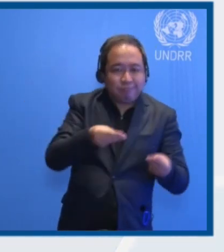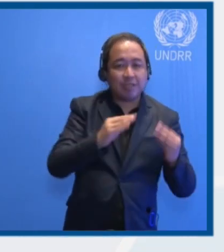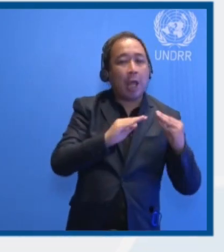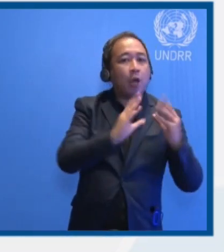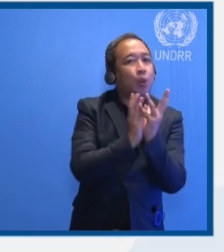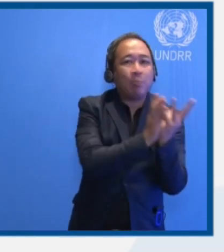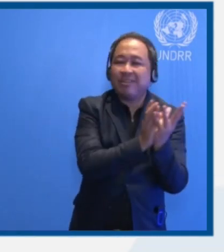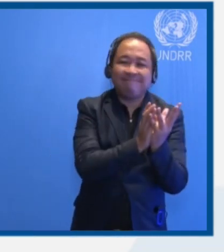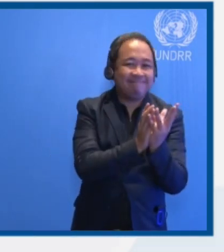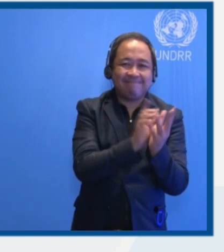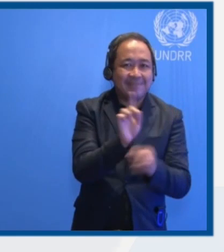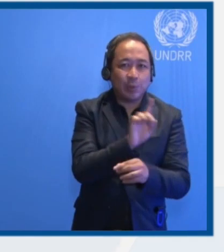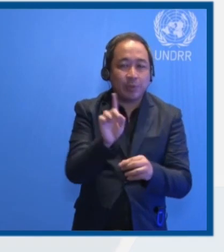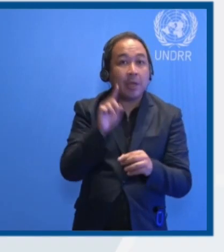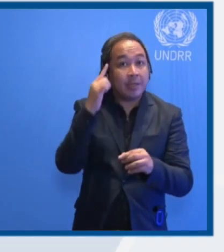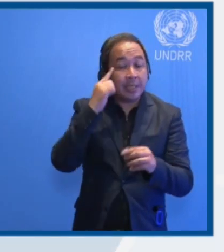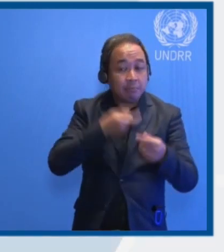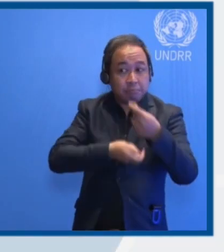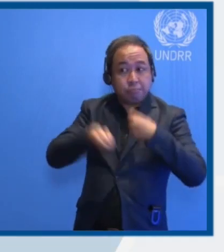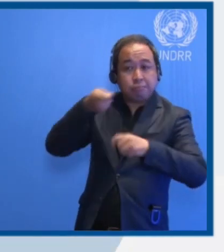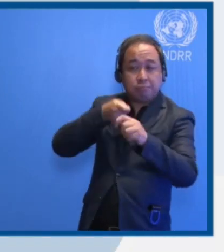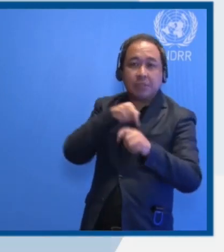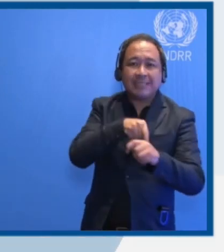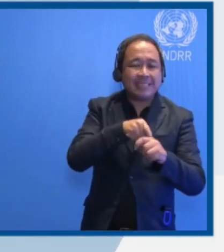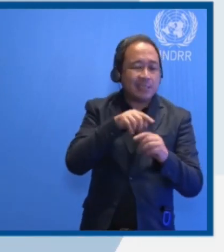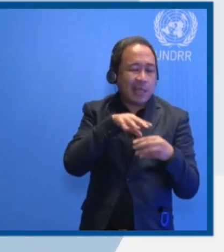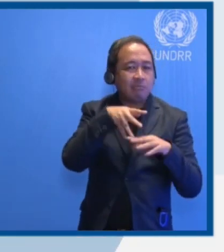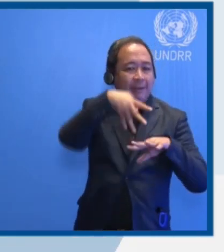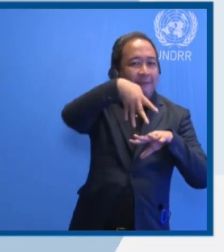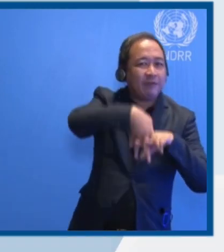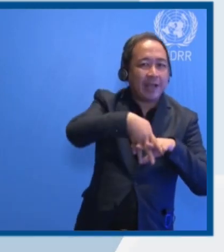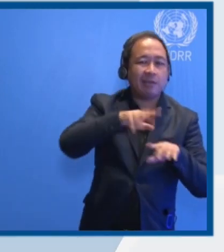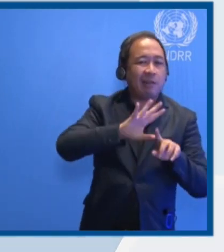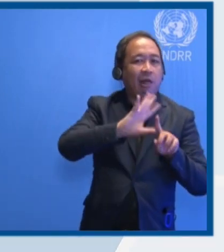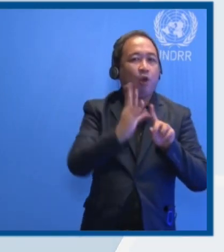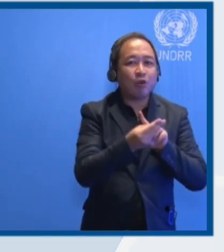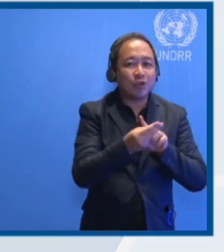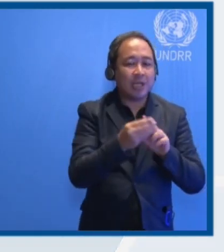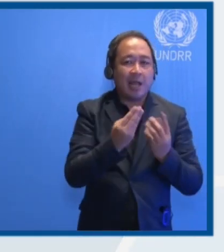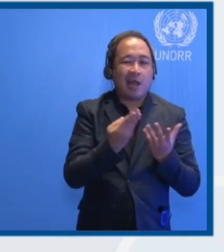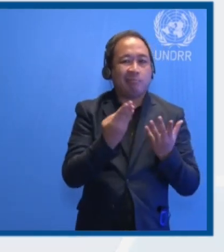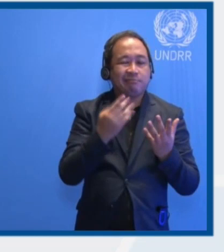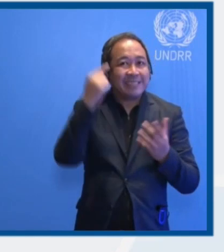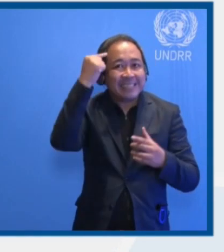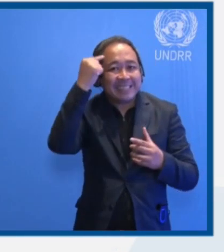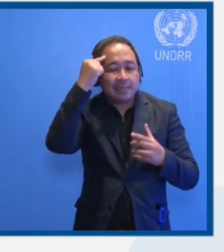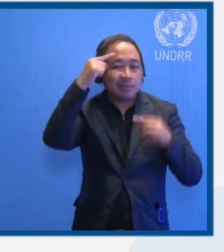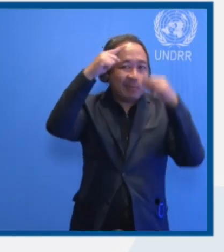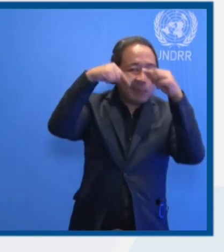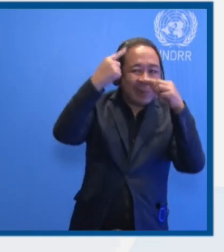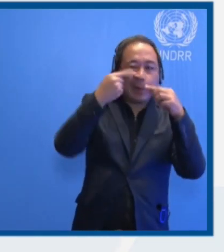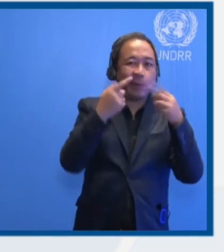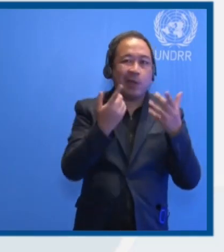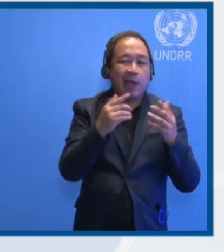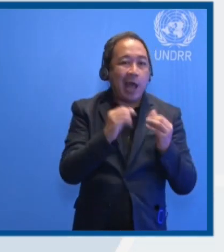Nature-based solution has a lot to do with the culture, the psychology the sociology, the anthropology of